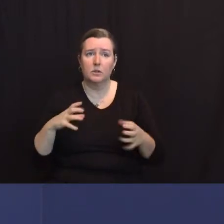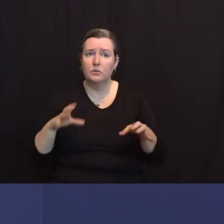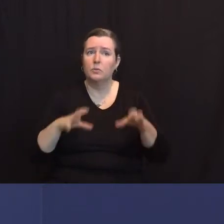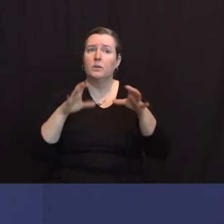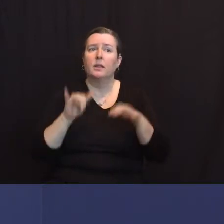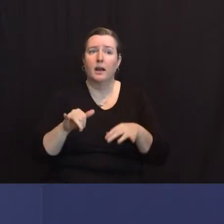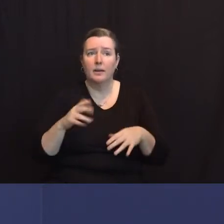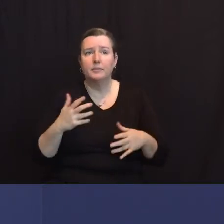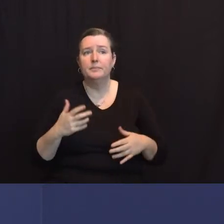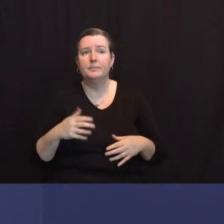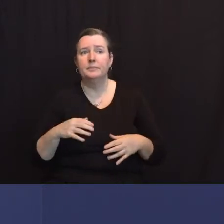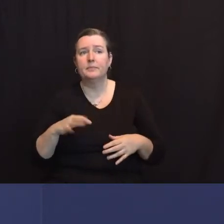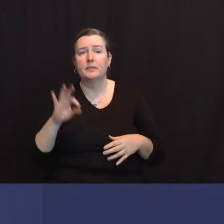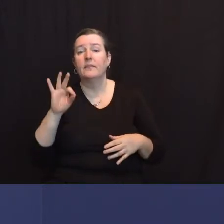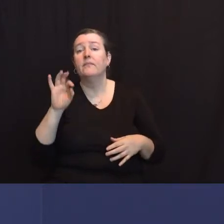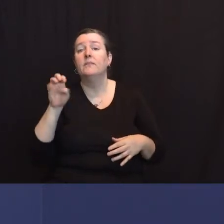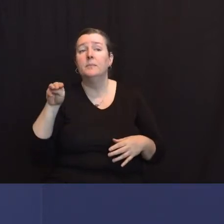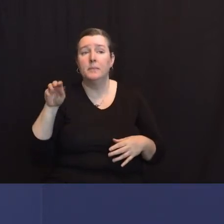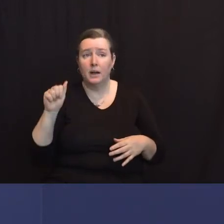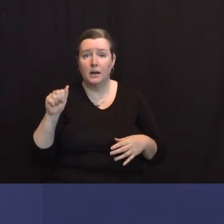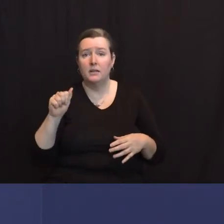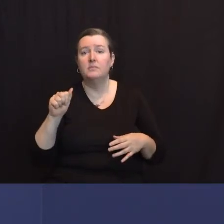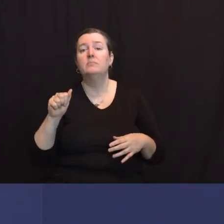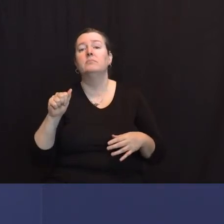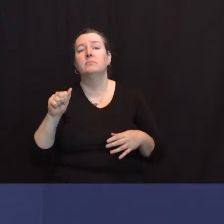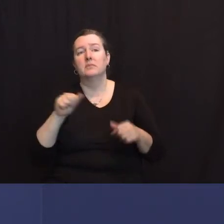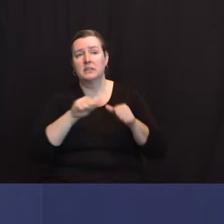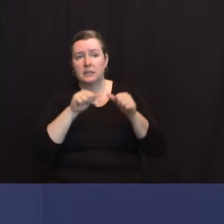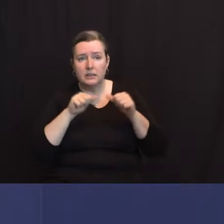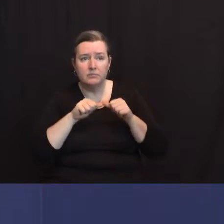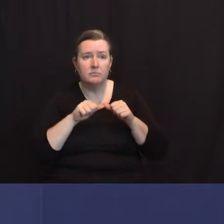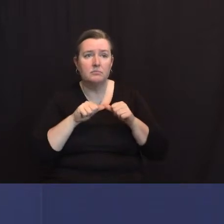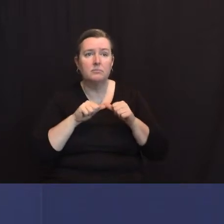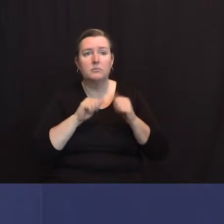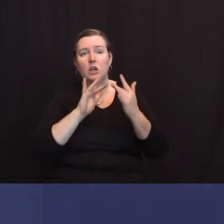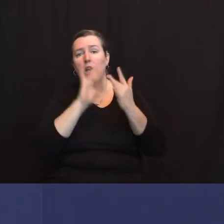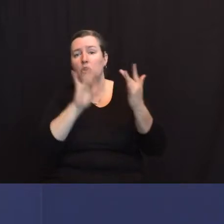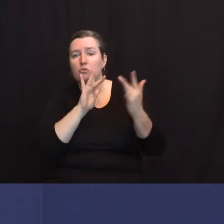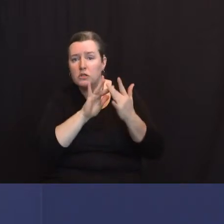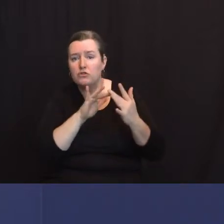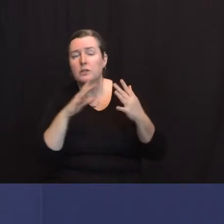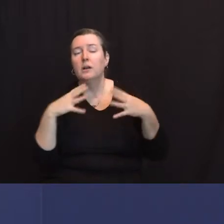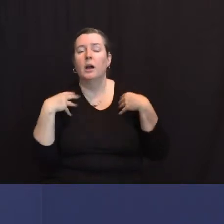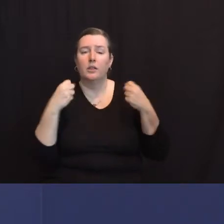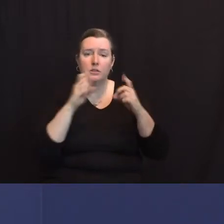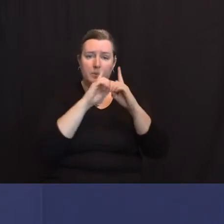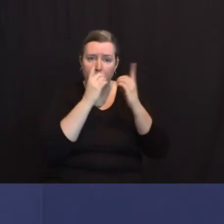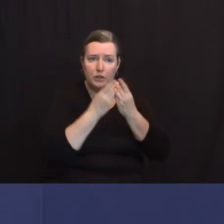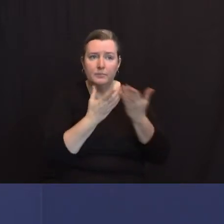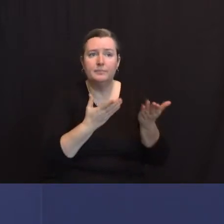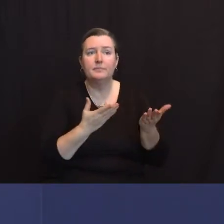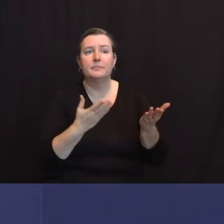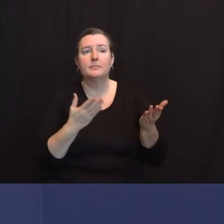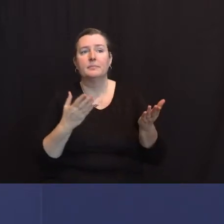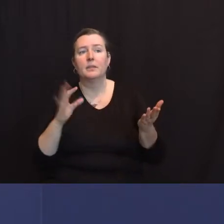sites and outreach into the local health departments, the FQHCs, because we know young Hispanic